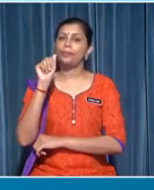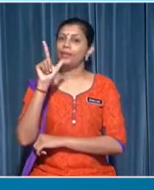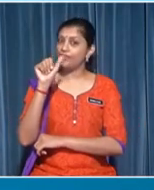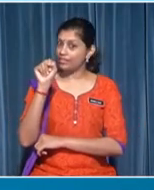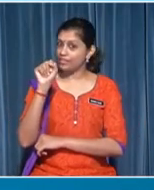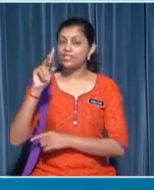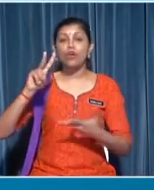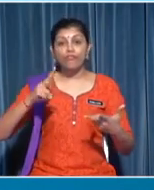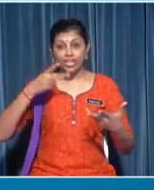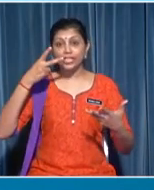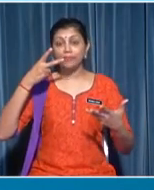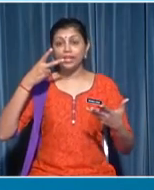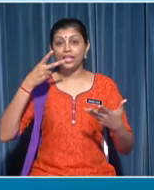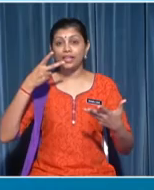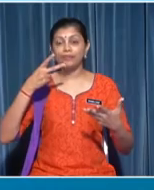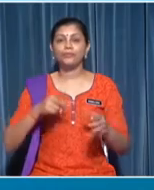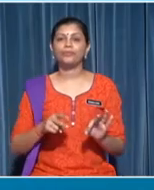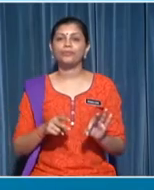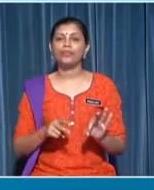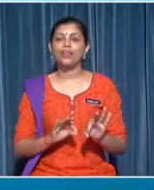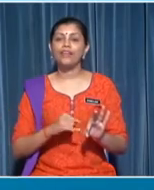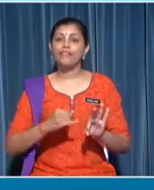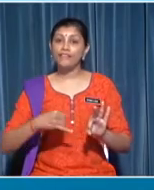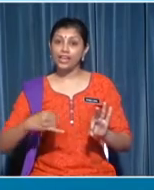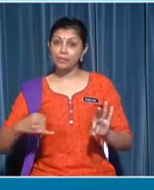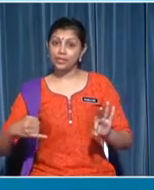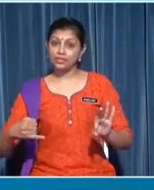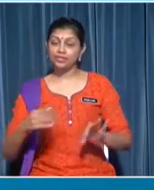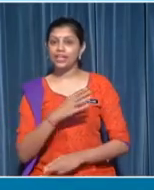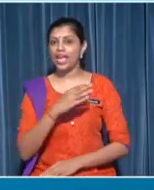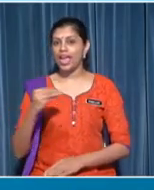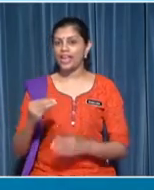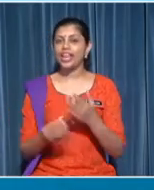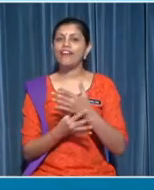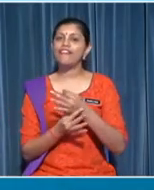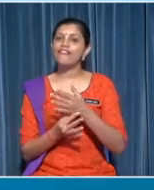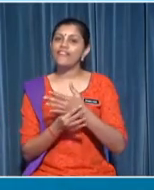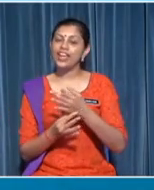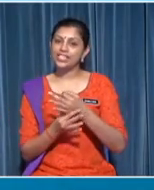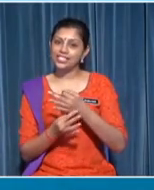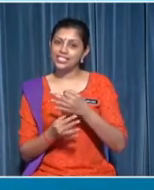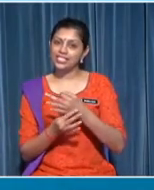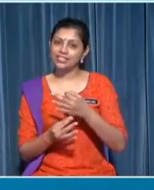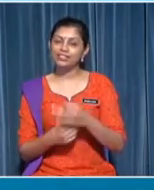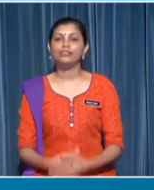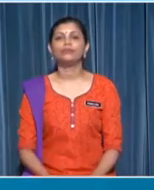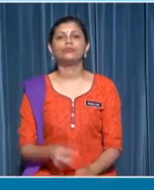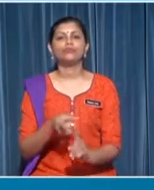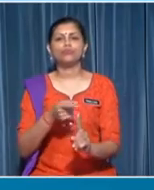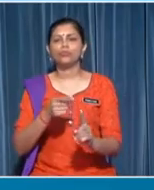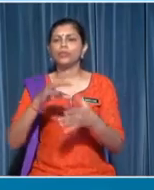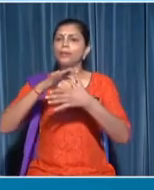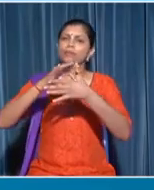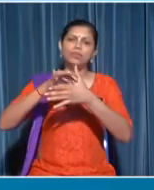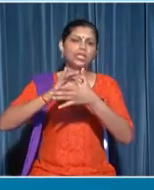vitamins, fiber, and fats from the cheese and the meat and the sauces and